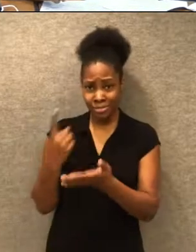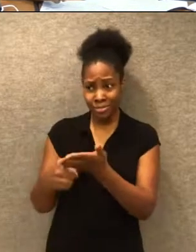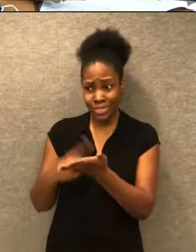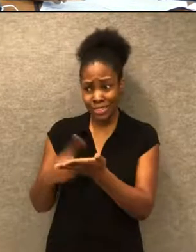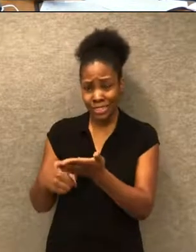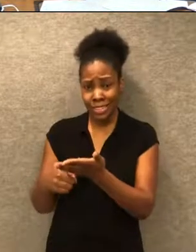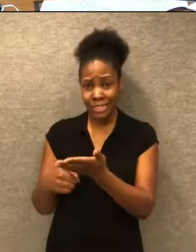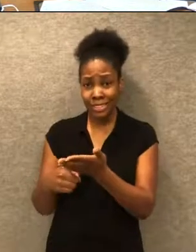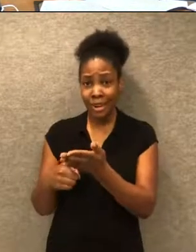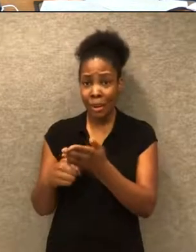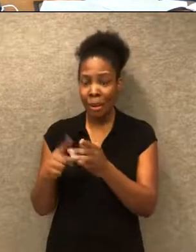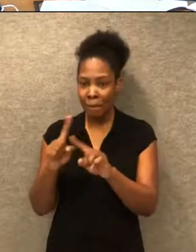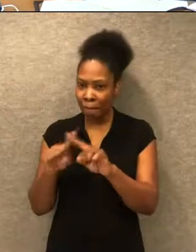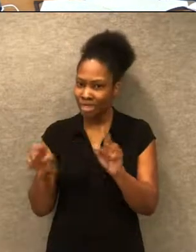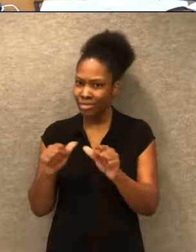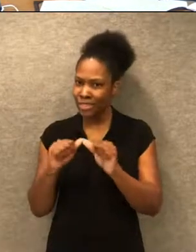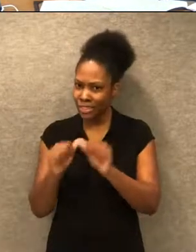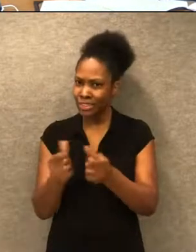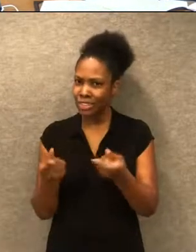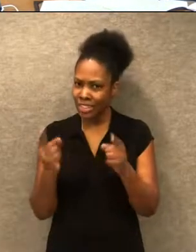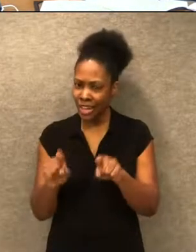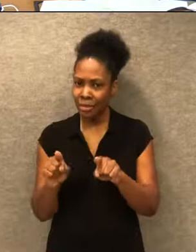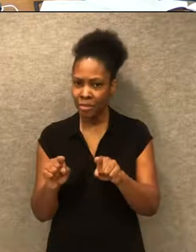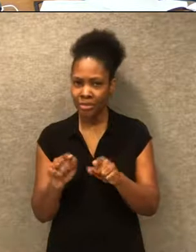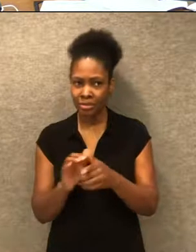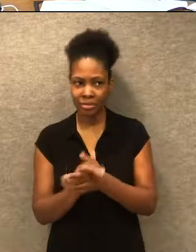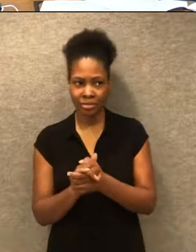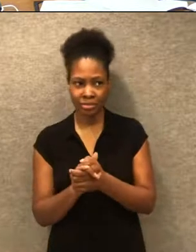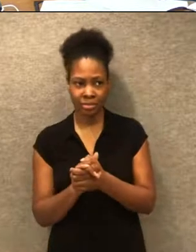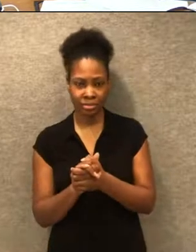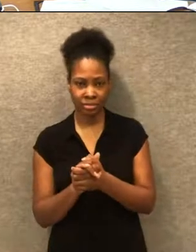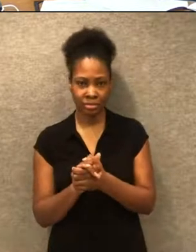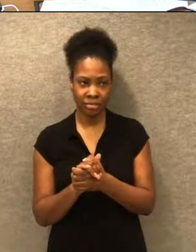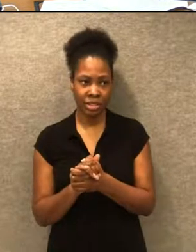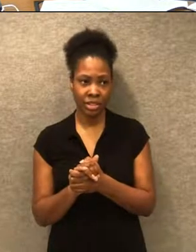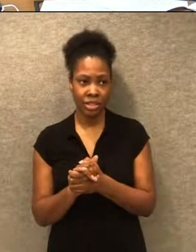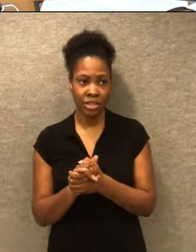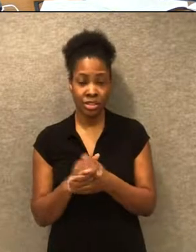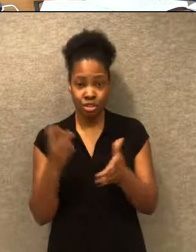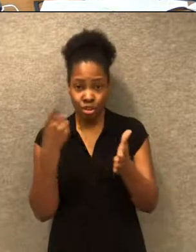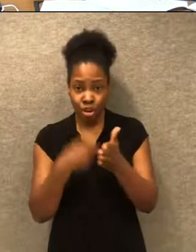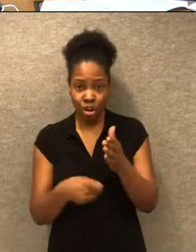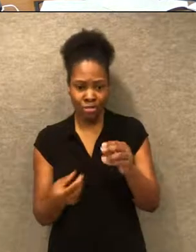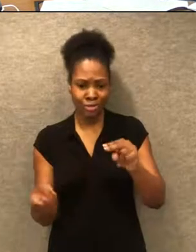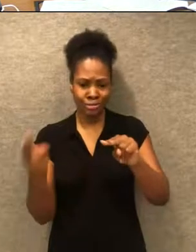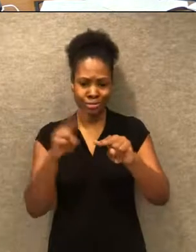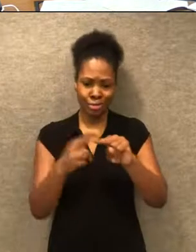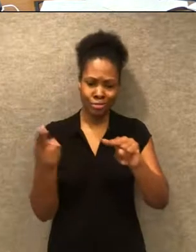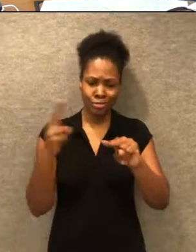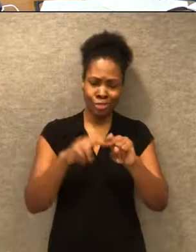A pack of codfish for $2.50 is now $3.50.